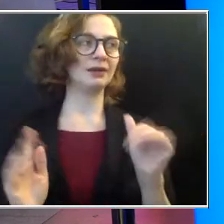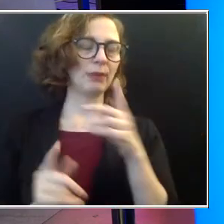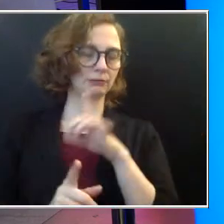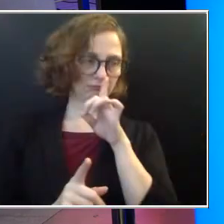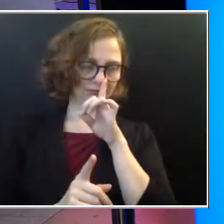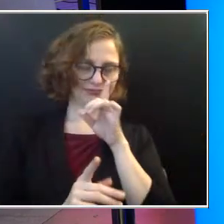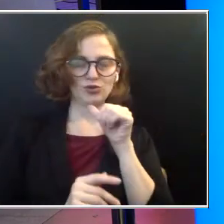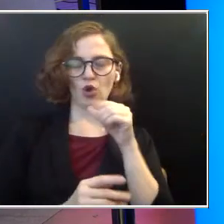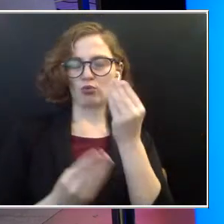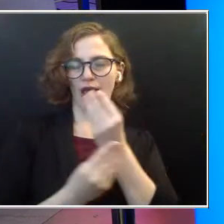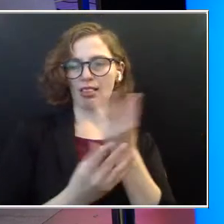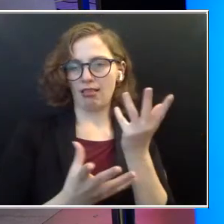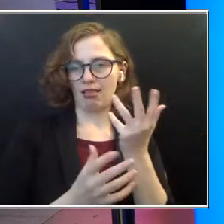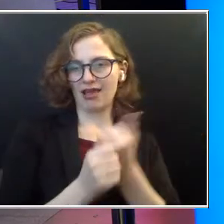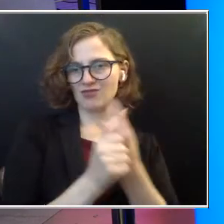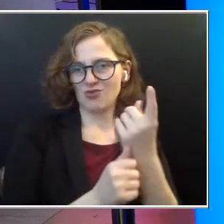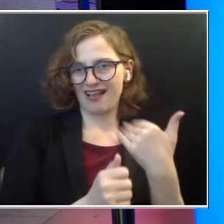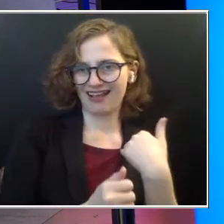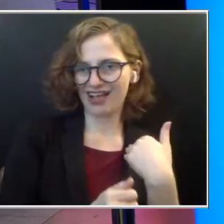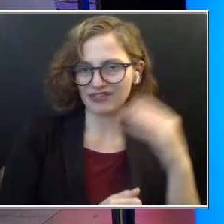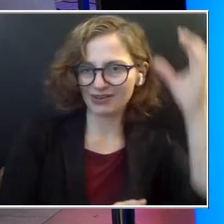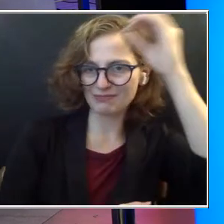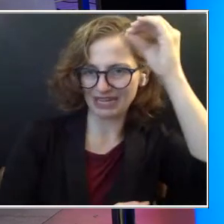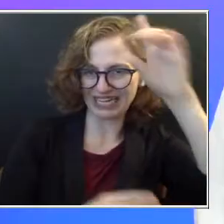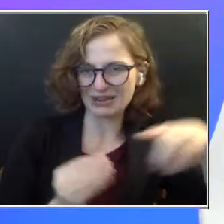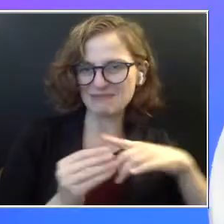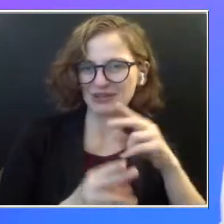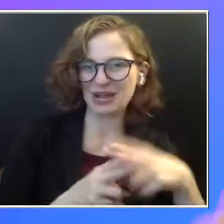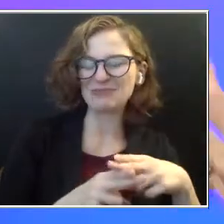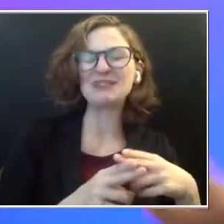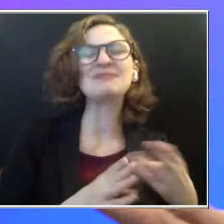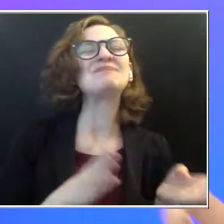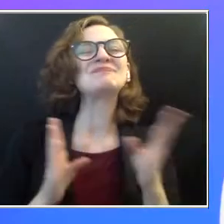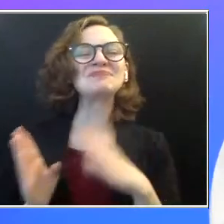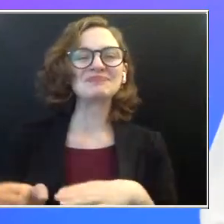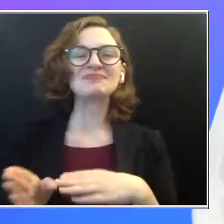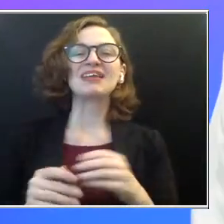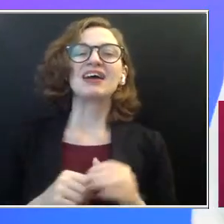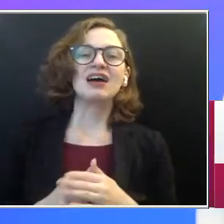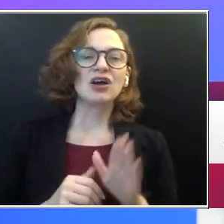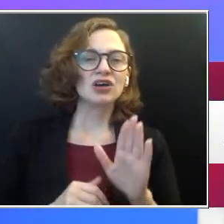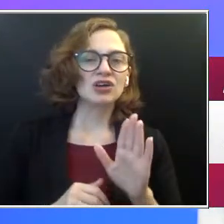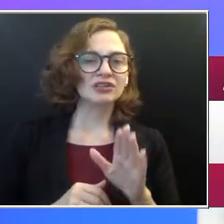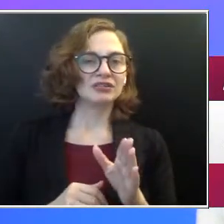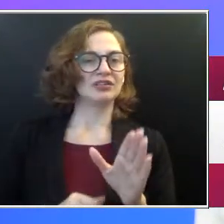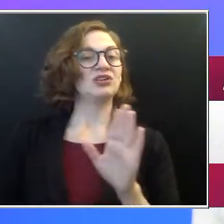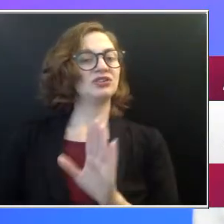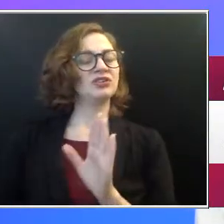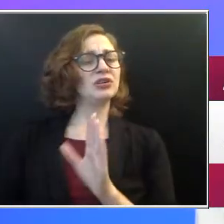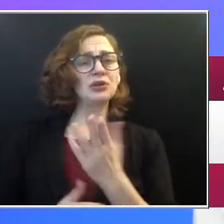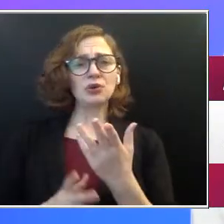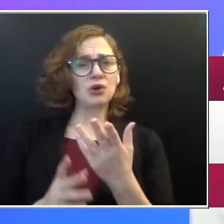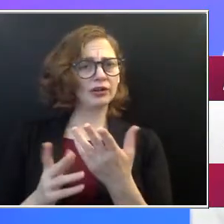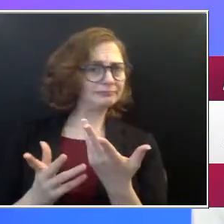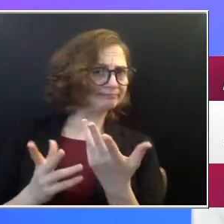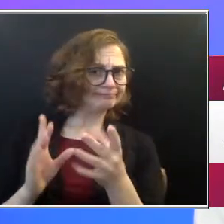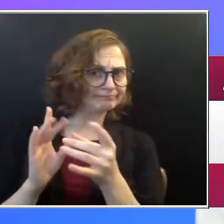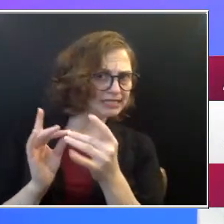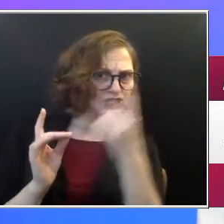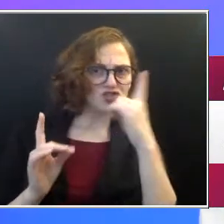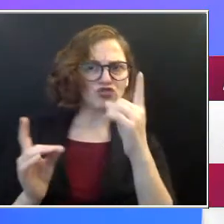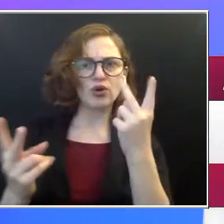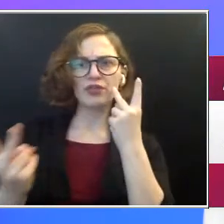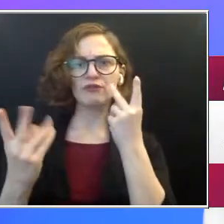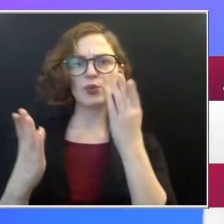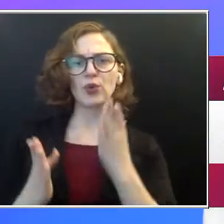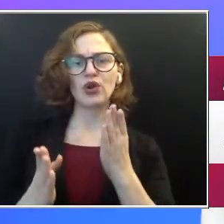what would be your final message to our viewers? You know, I think I'd echo what both of you have said, which is that it's important to get your symptoms